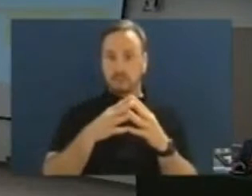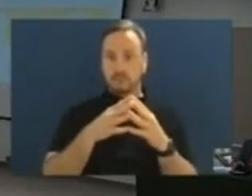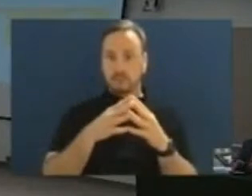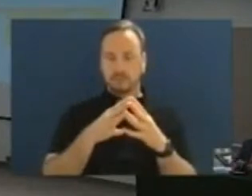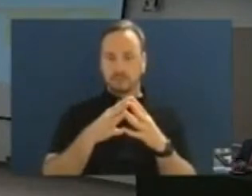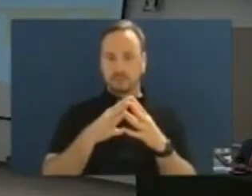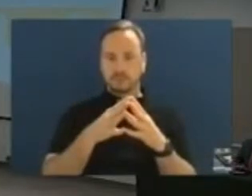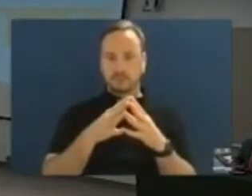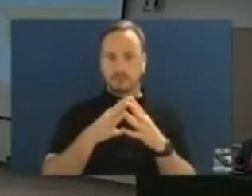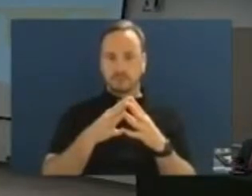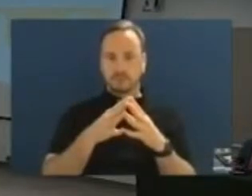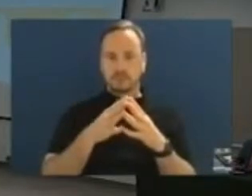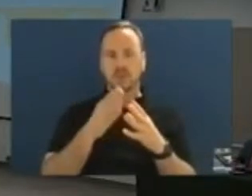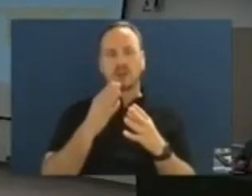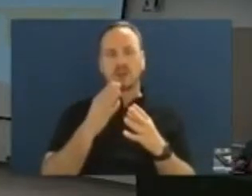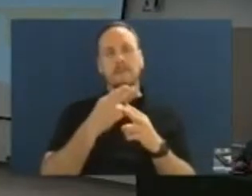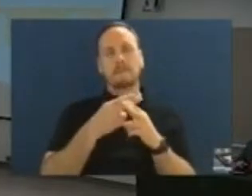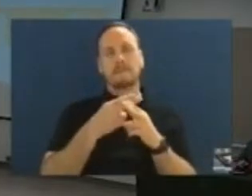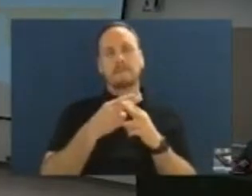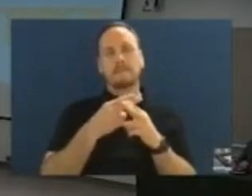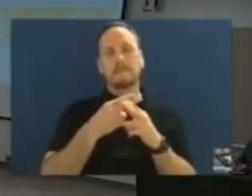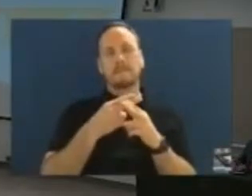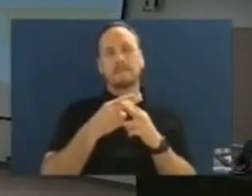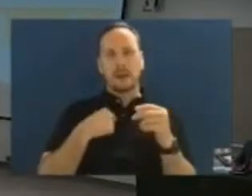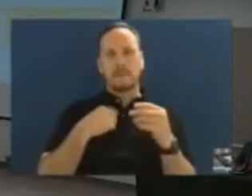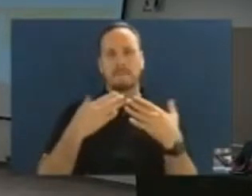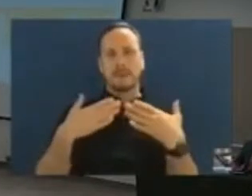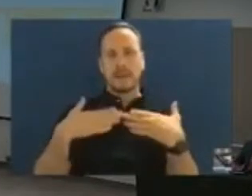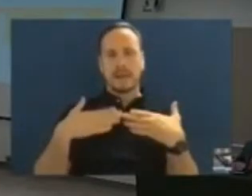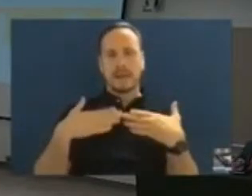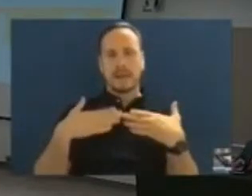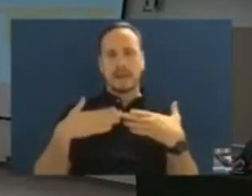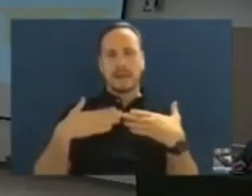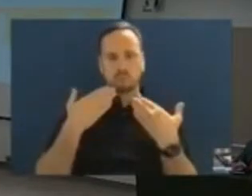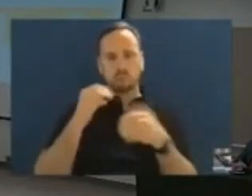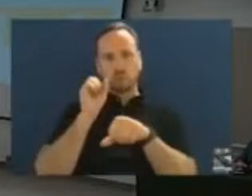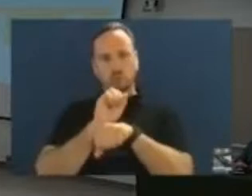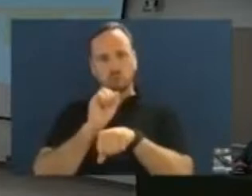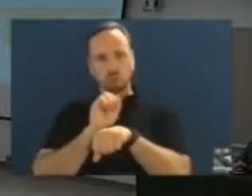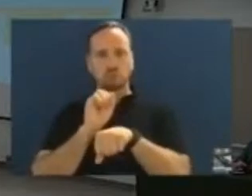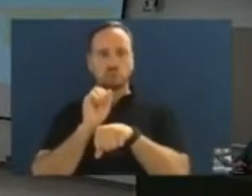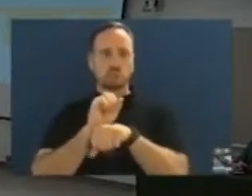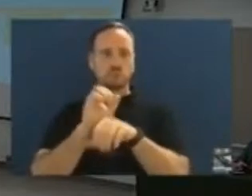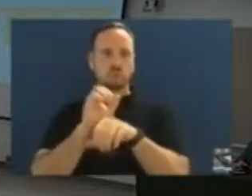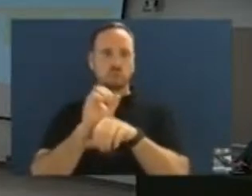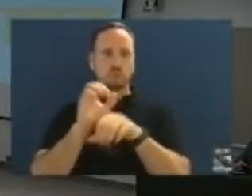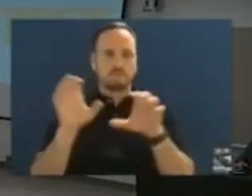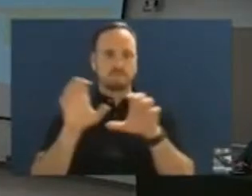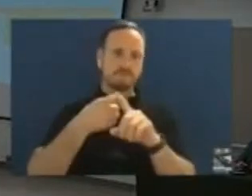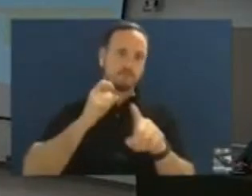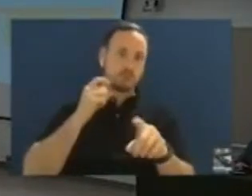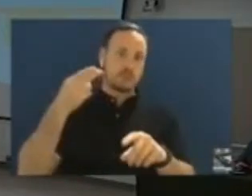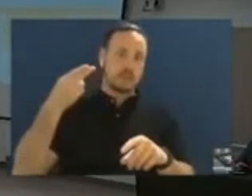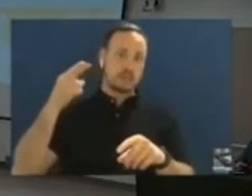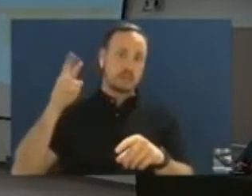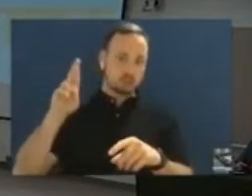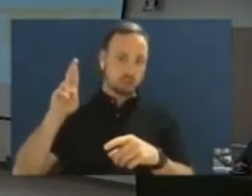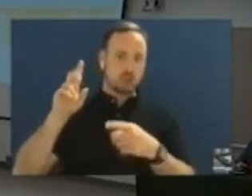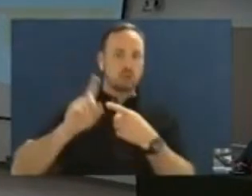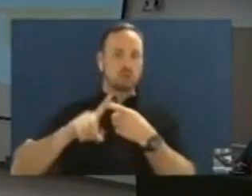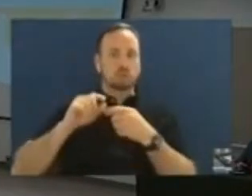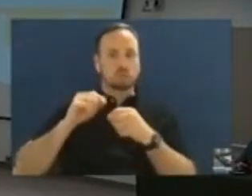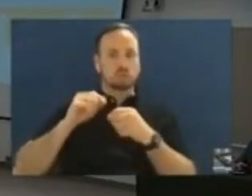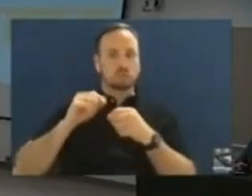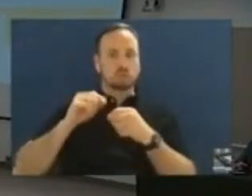Maybe just briefly that I'm glad that the work has been put in from our HR staff and other staff to make this option